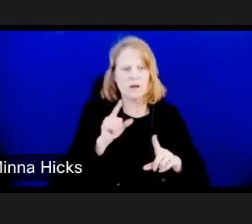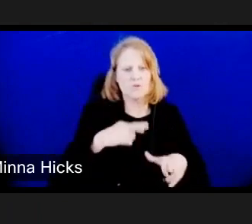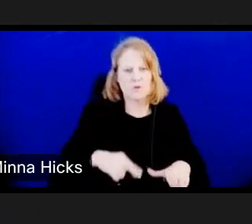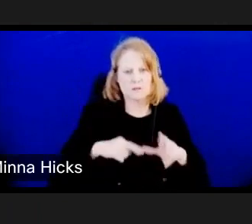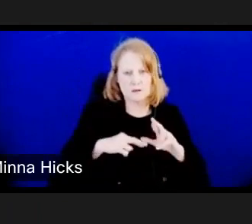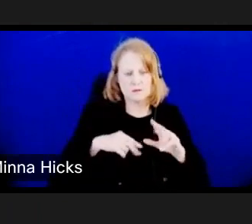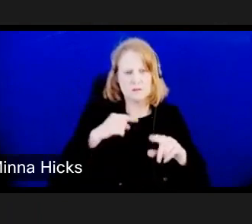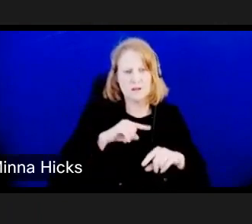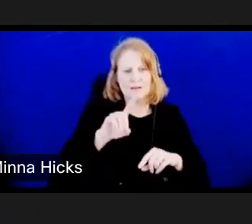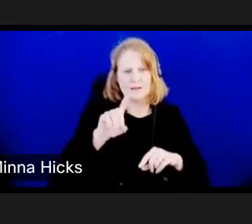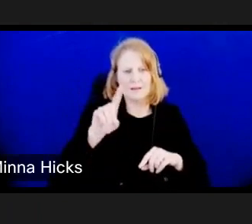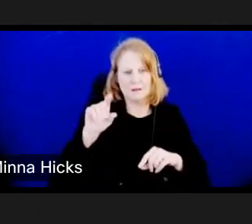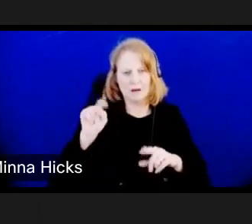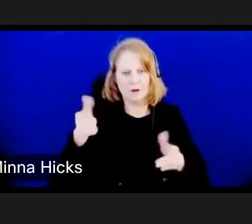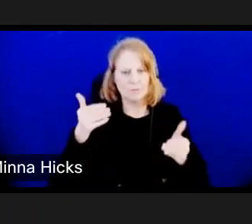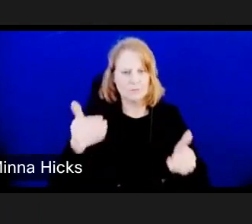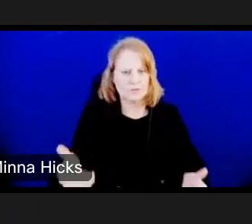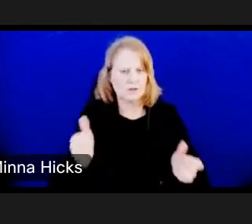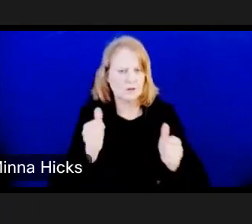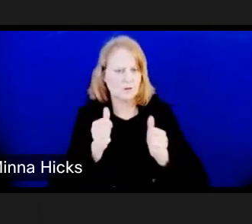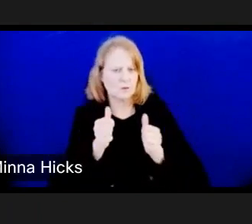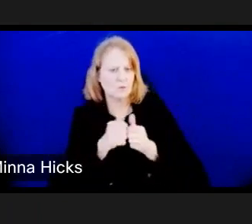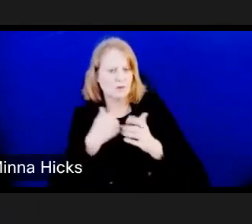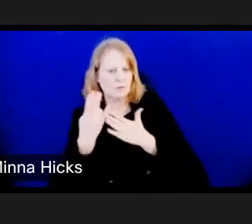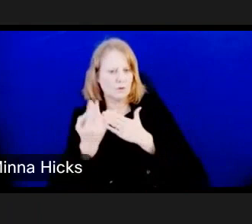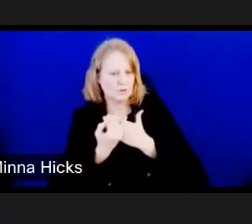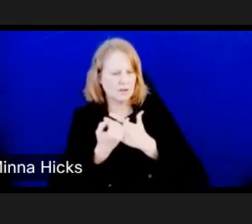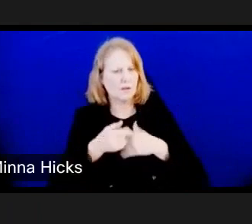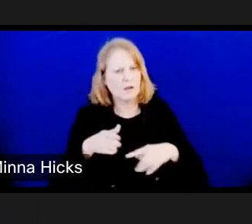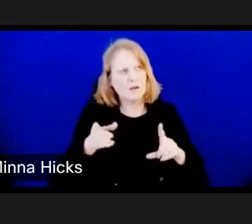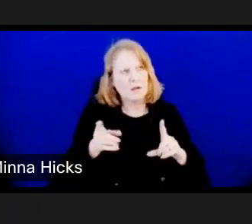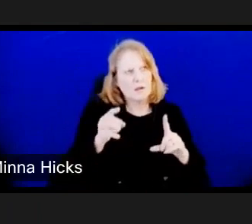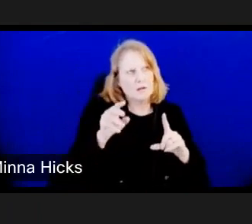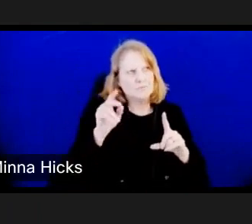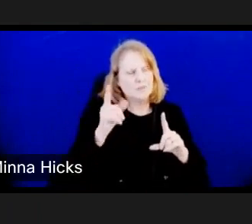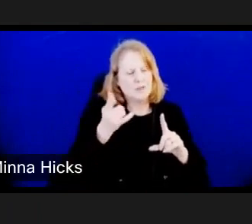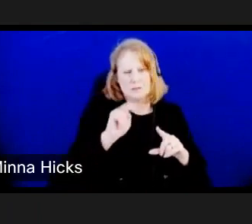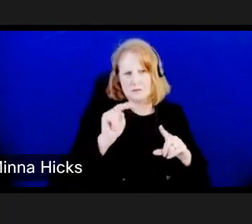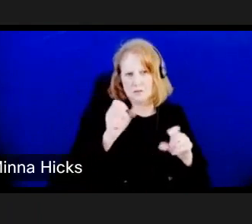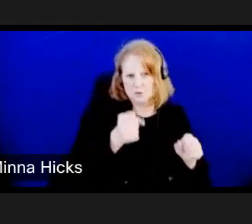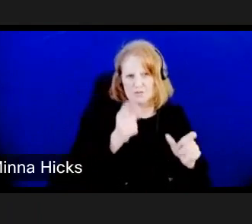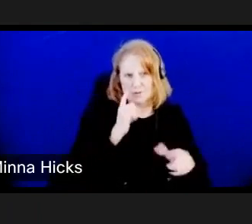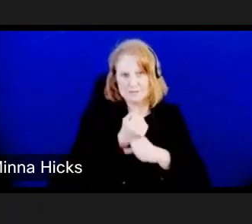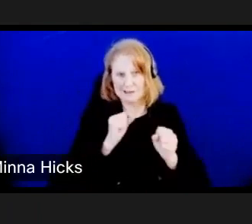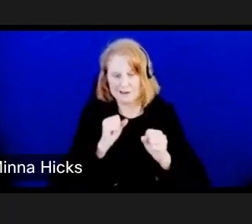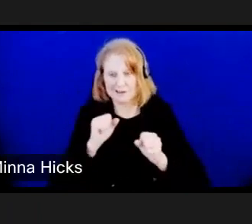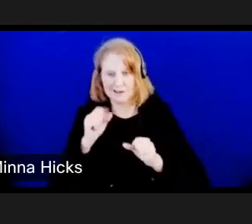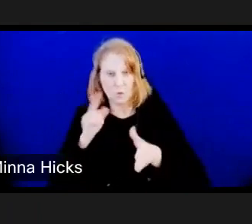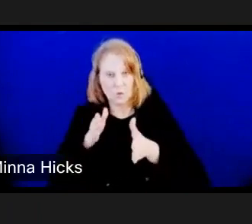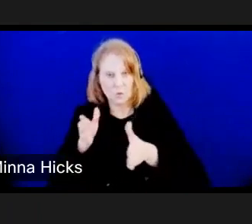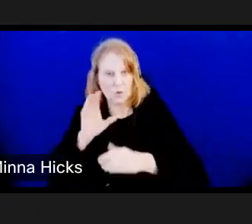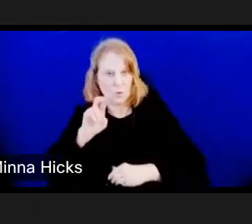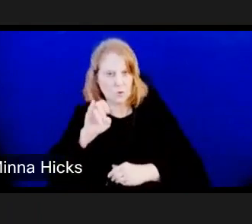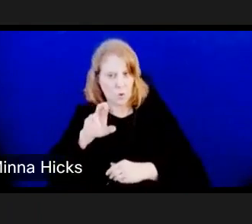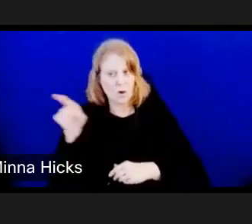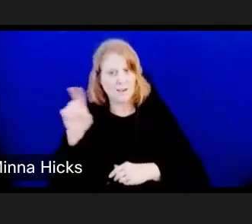proceeded with the project. Right now, ANC 8F is facing an M Street safety corridor project. And DDOT came into our meeting